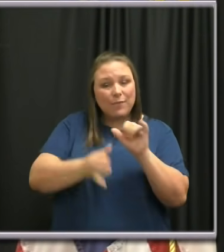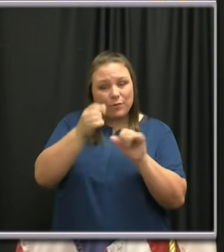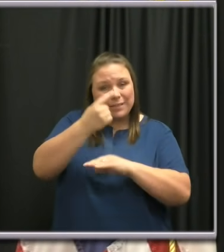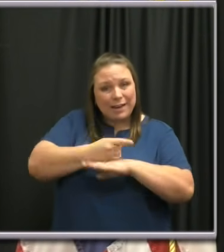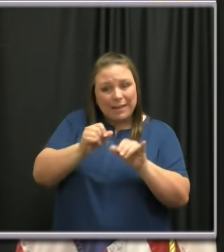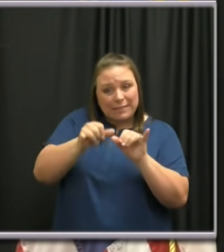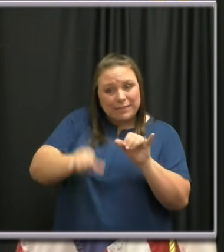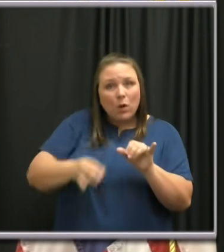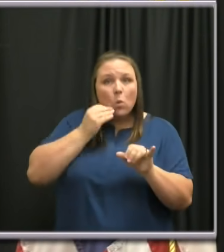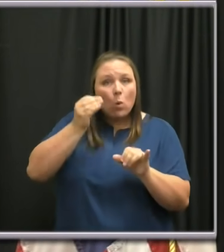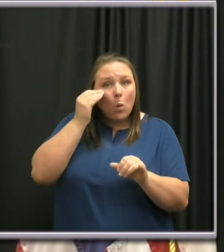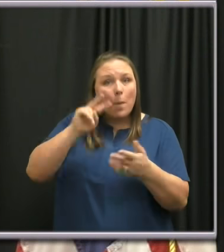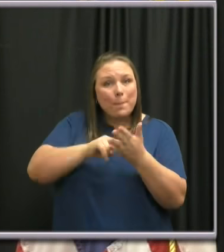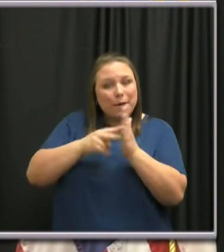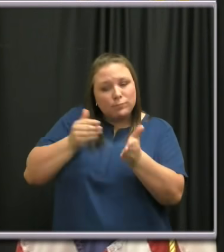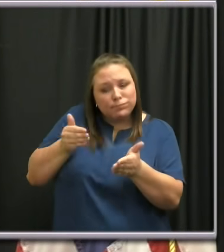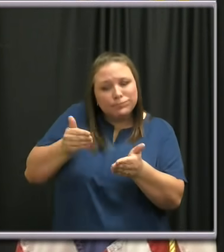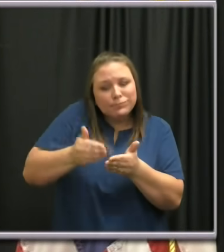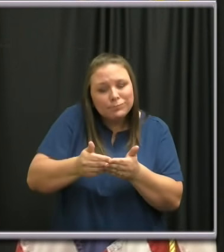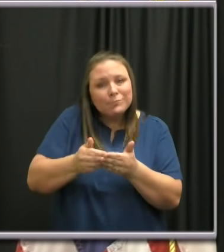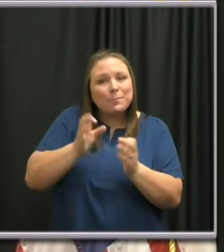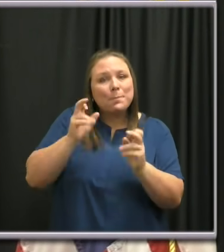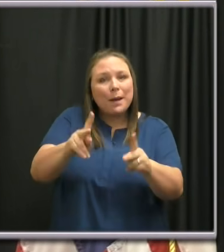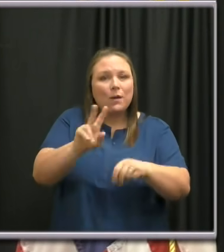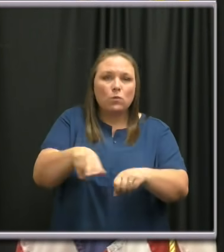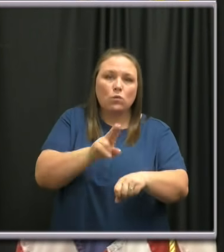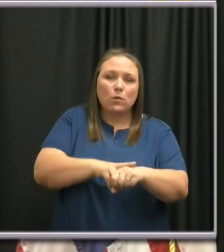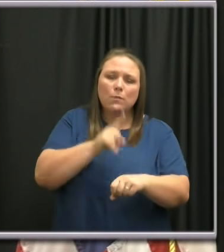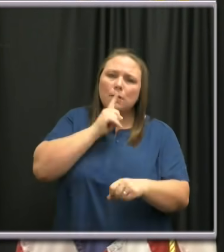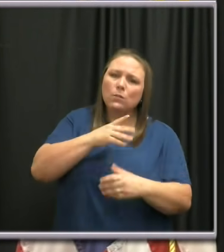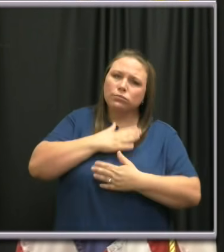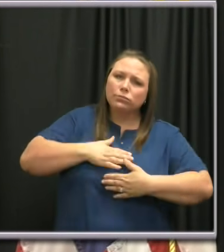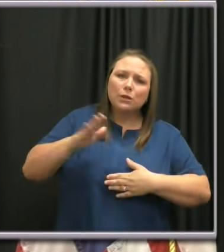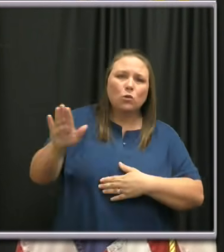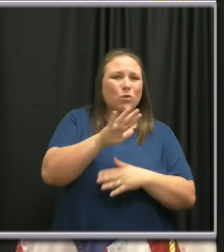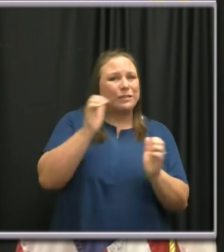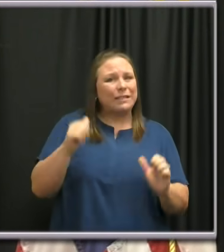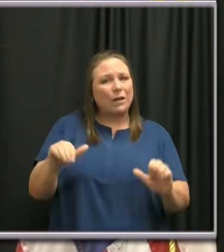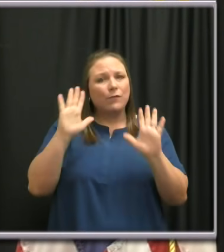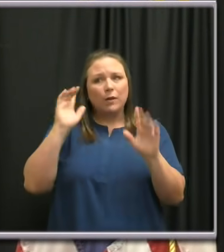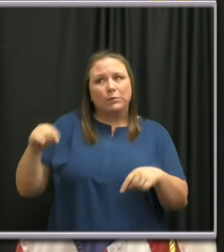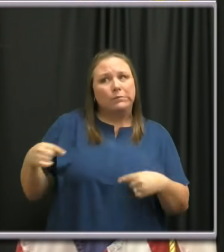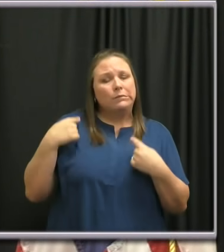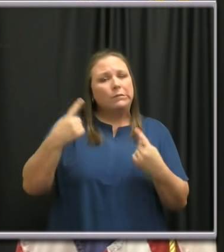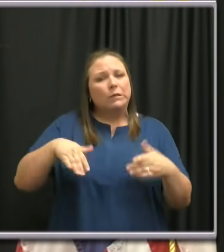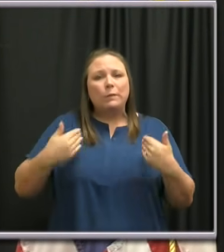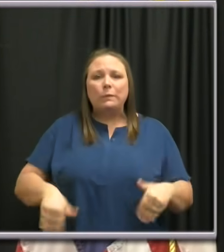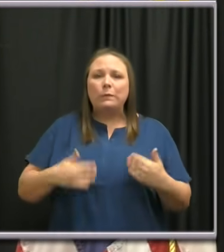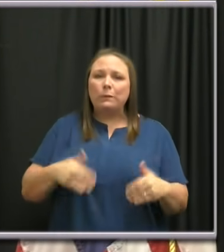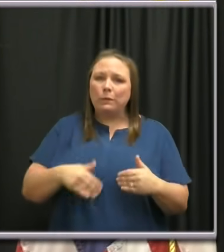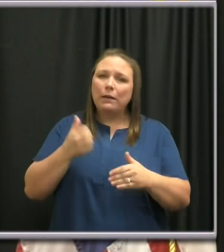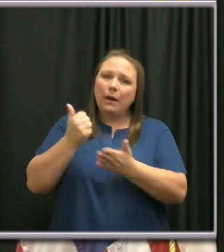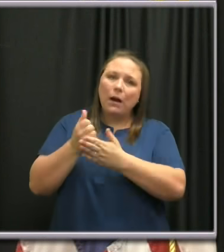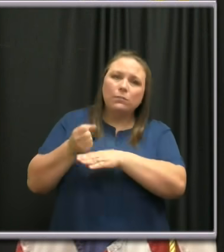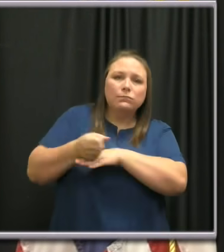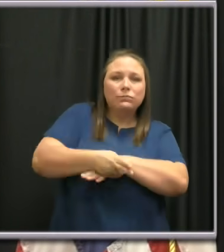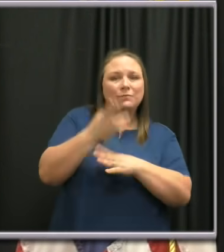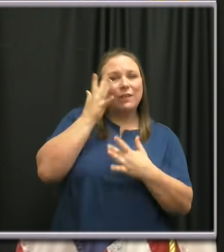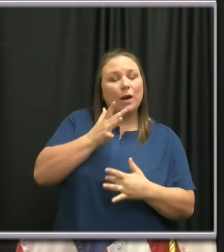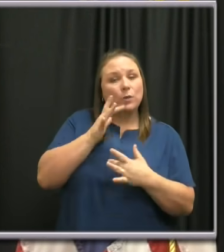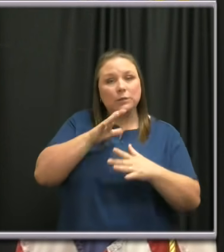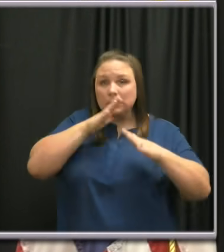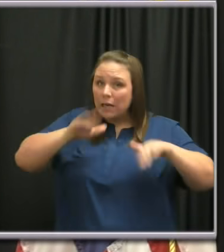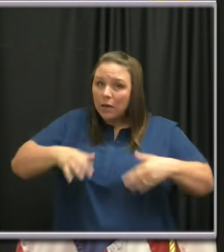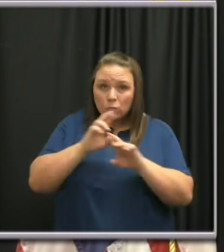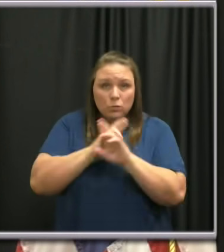closer when we can get back to a new normal. I appreciate all the sacrifices you have made so far in fighting this virus. We're not there